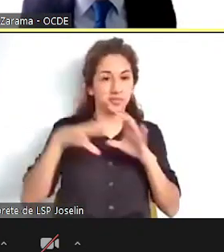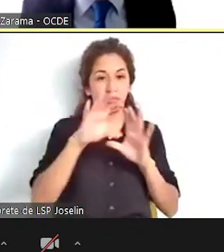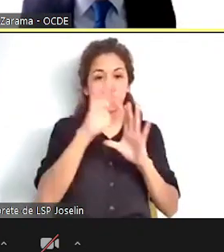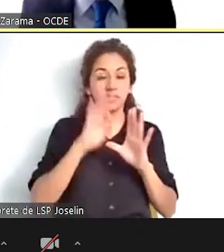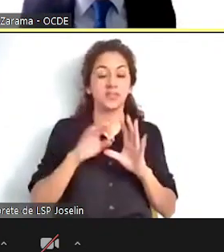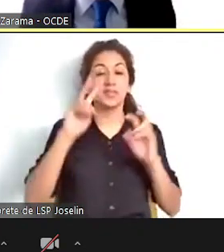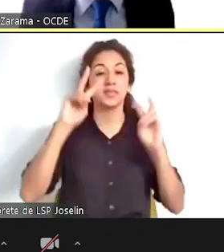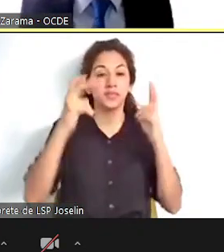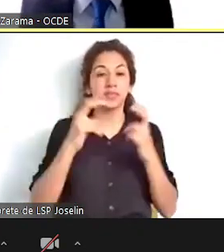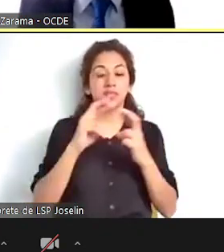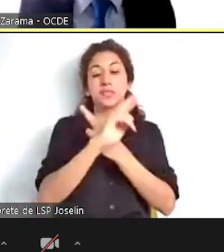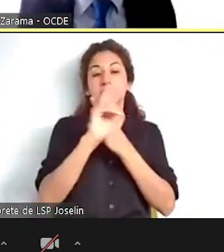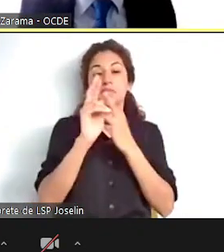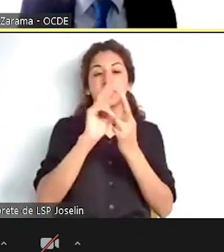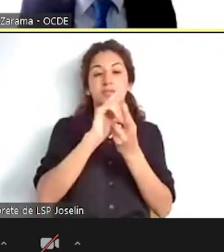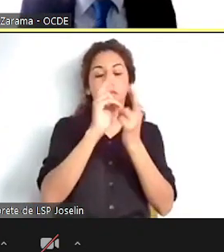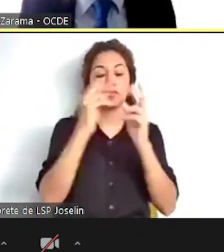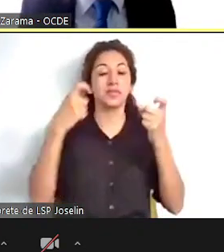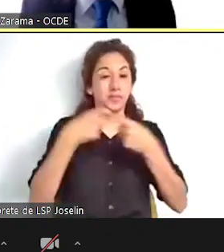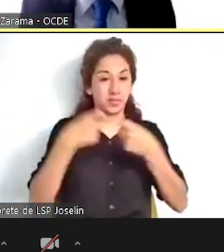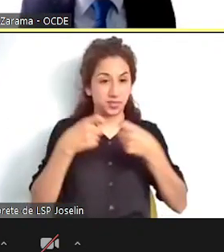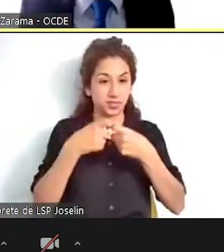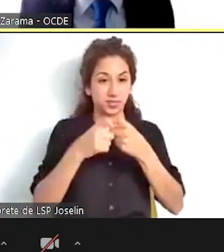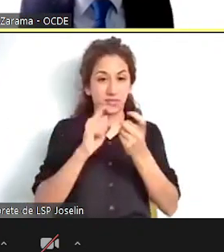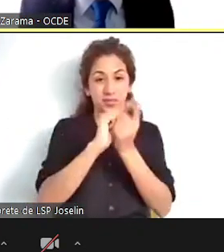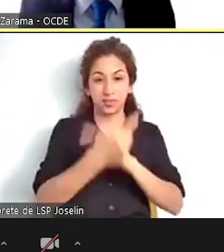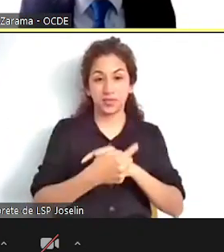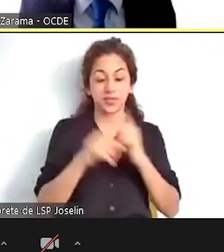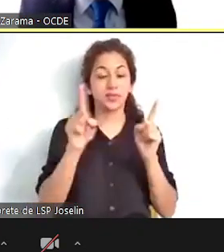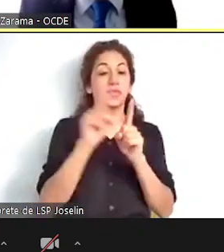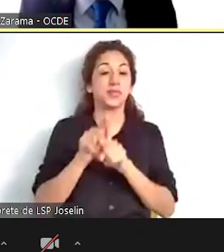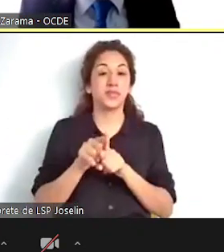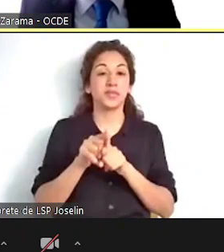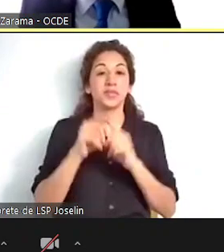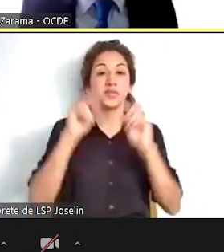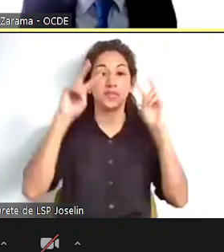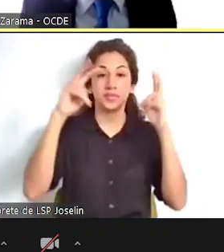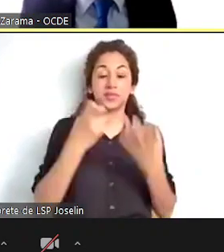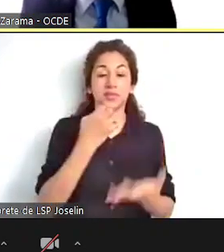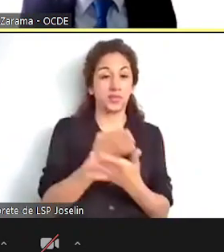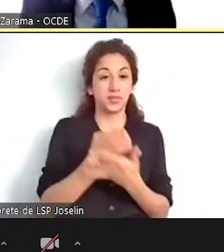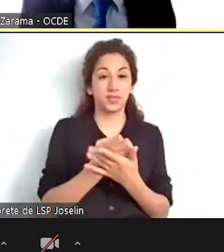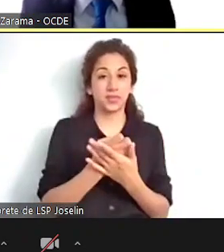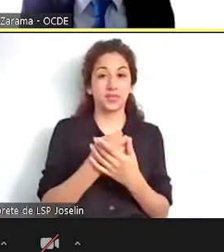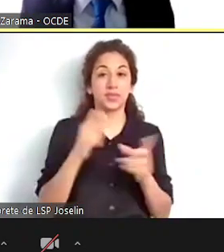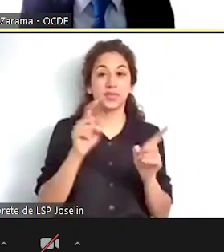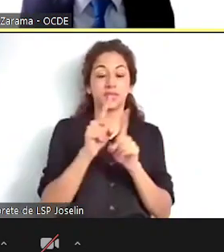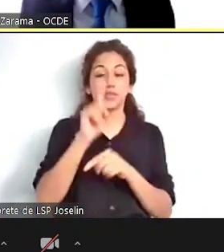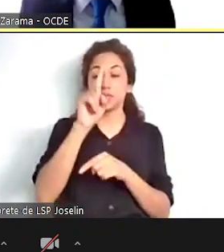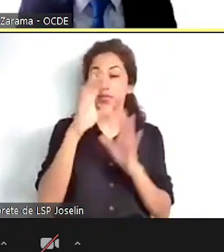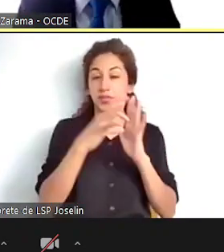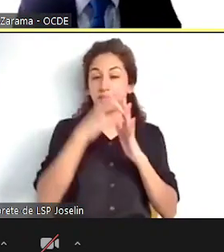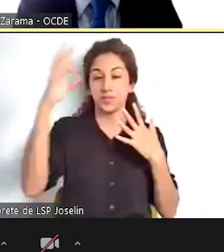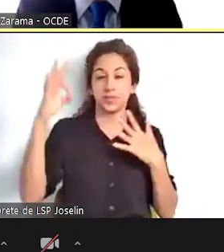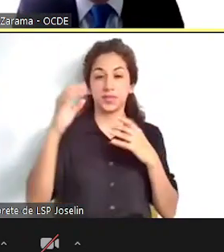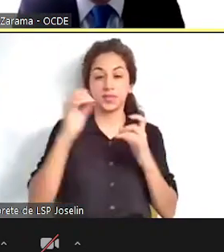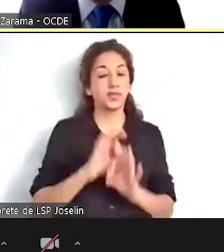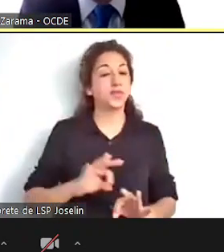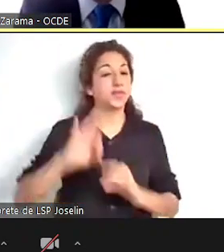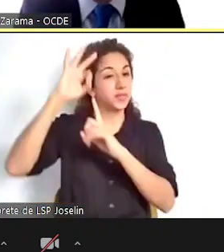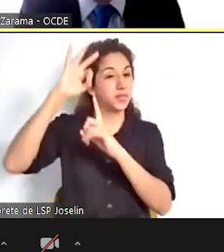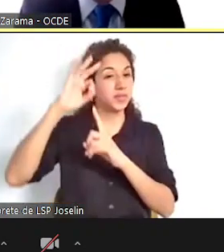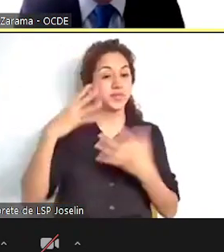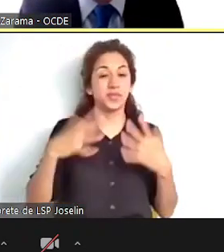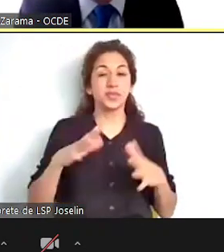for example it talks about energy renewable energies and health etc and we talk about circular economies it's also very relevant and it's an important